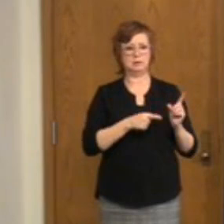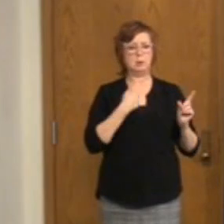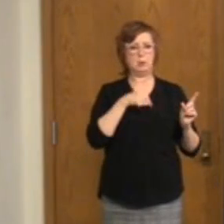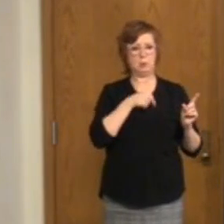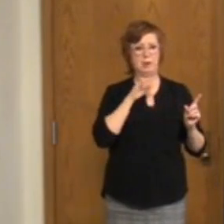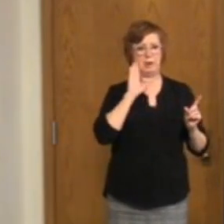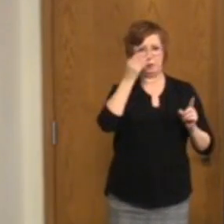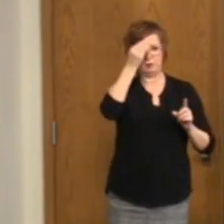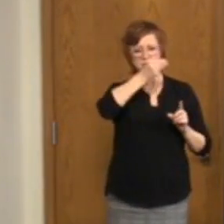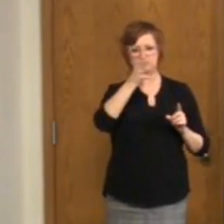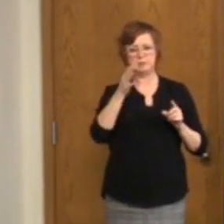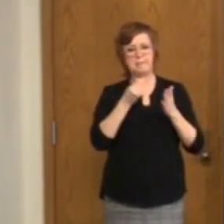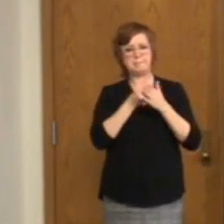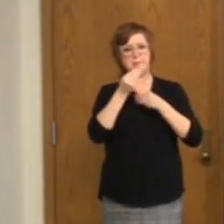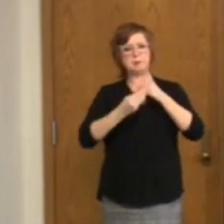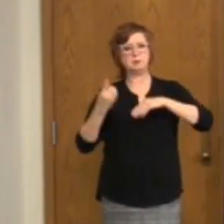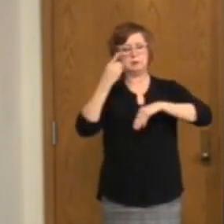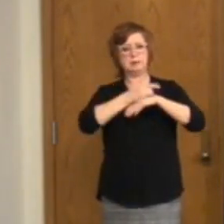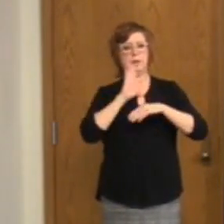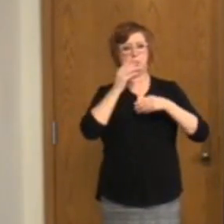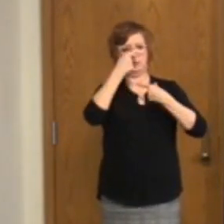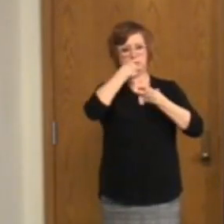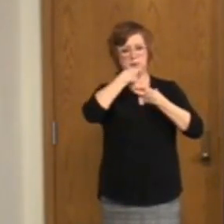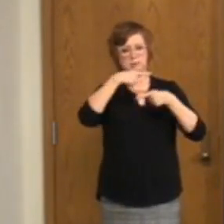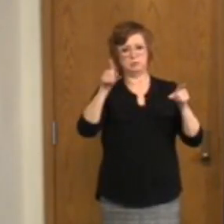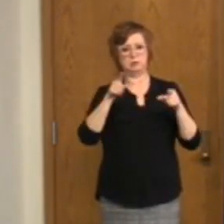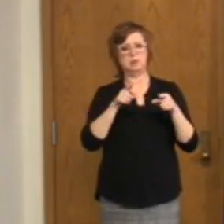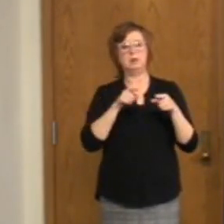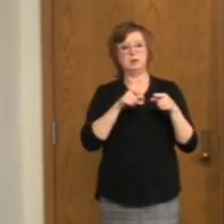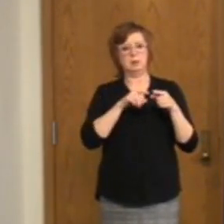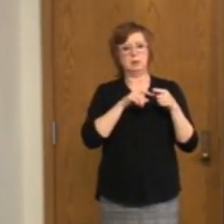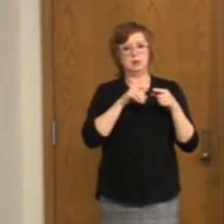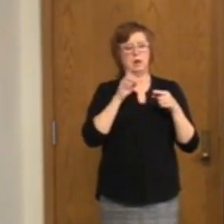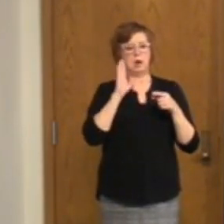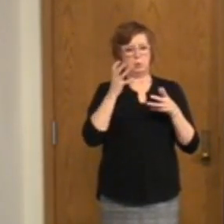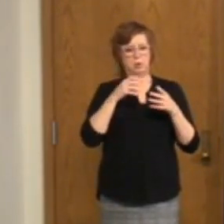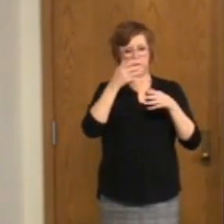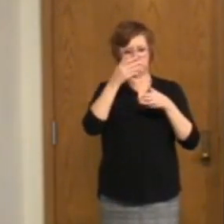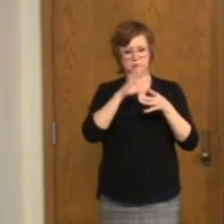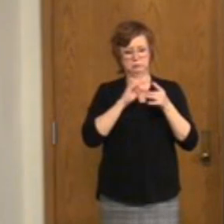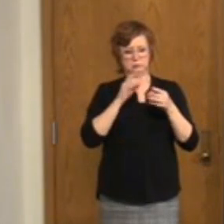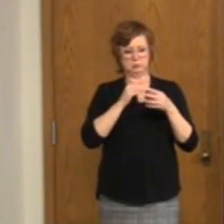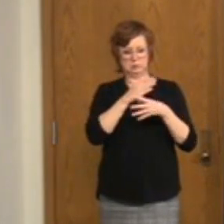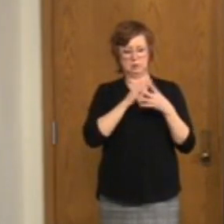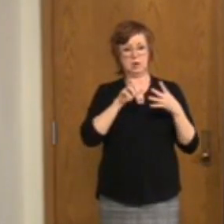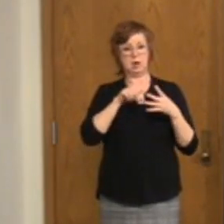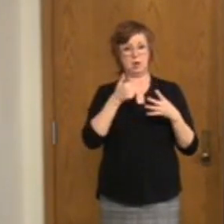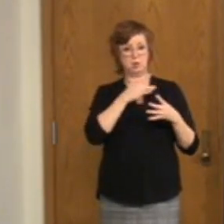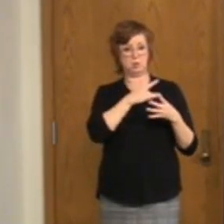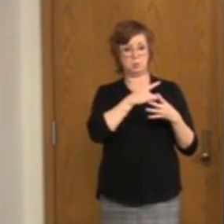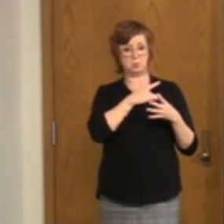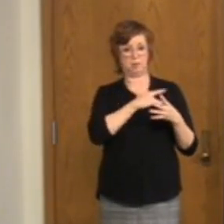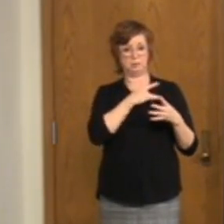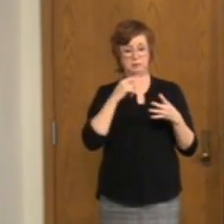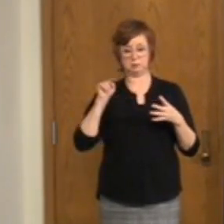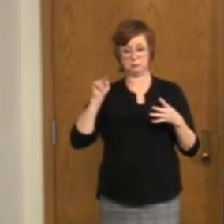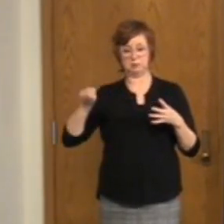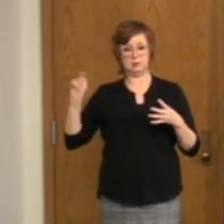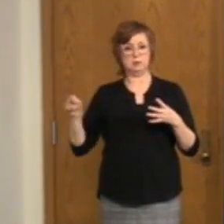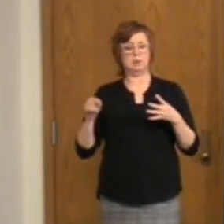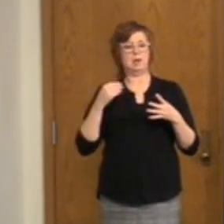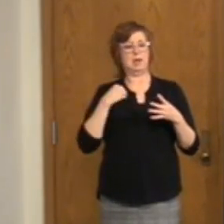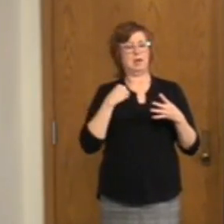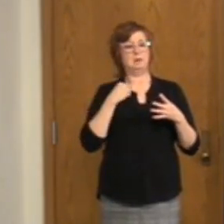4 years. I would note a couple of things. Many other provinces will only be providing or have only provided